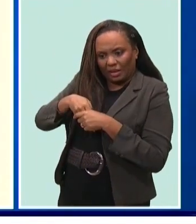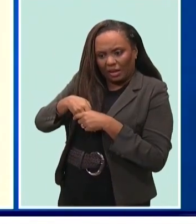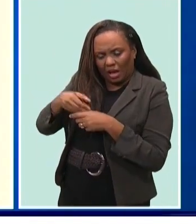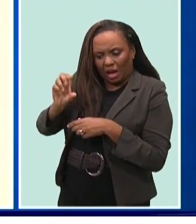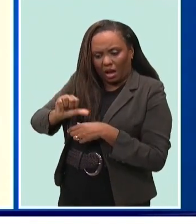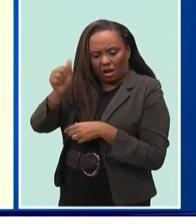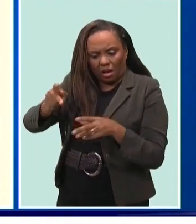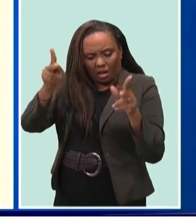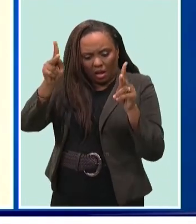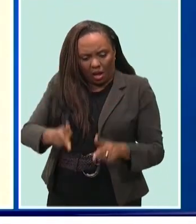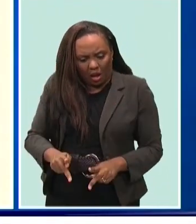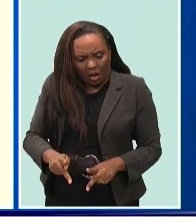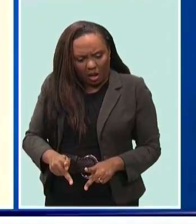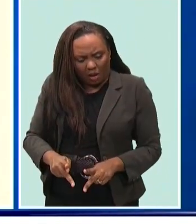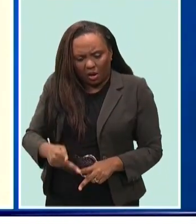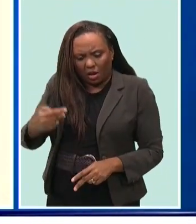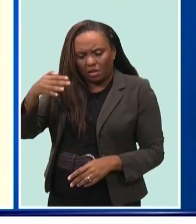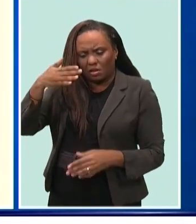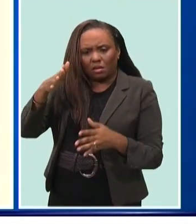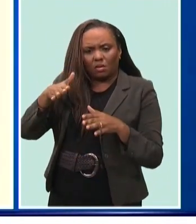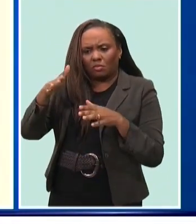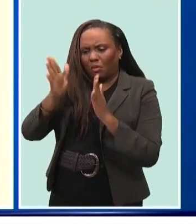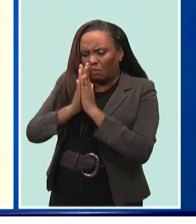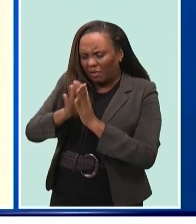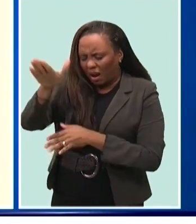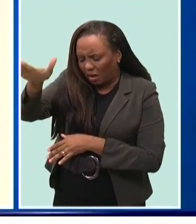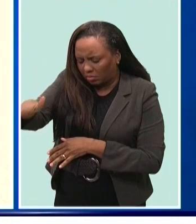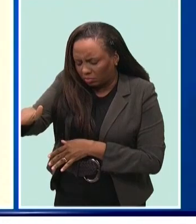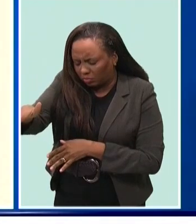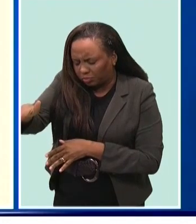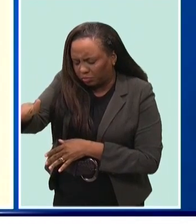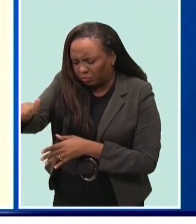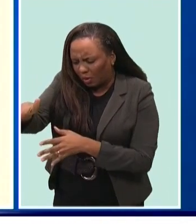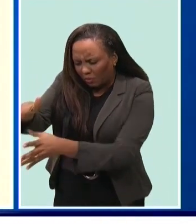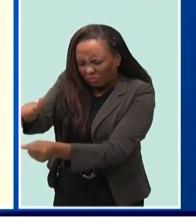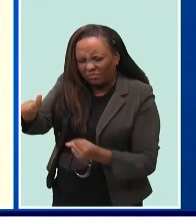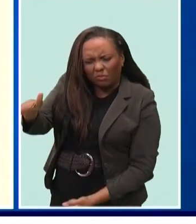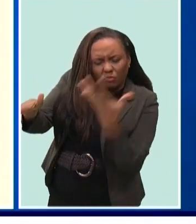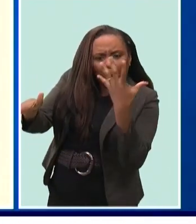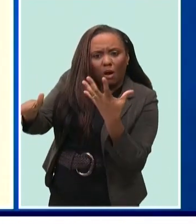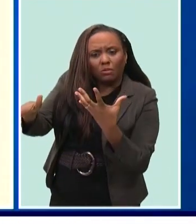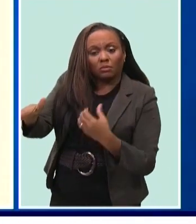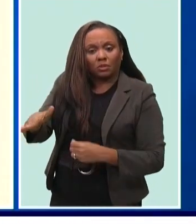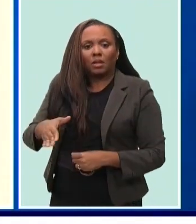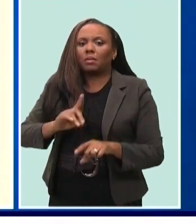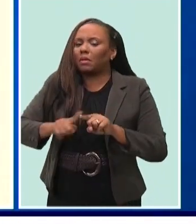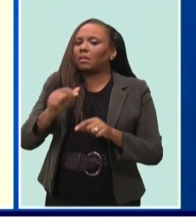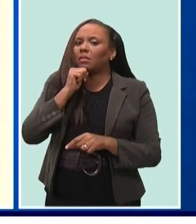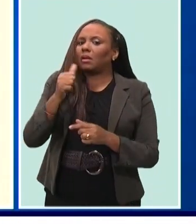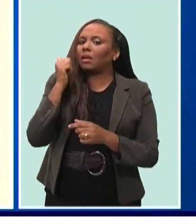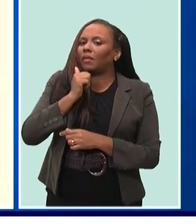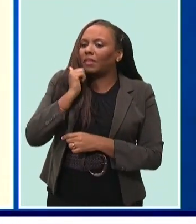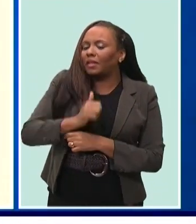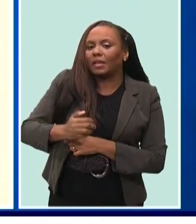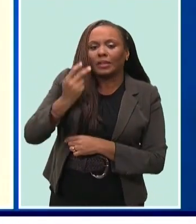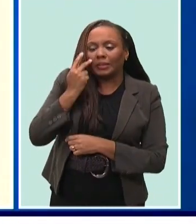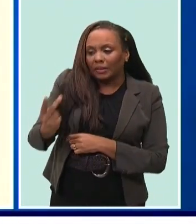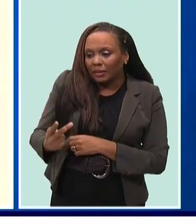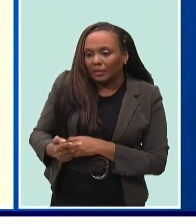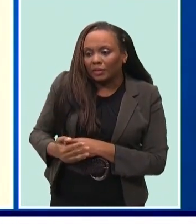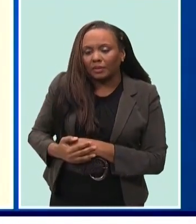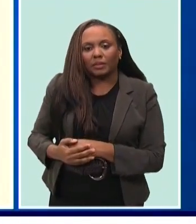that a person is demon-possessed. But it is not something that we look for every day, because I find now